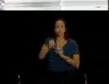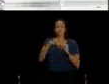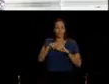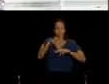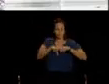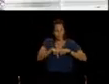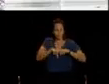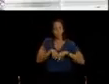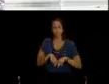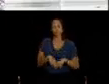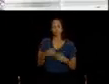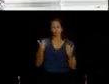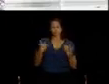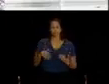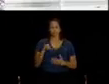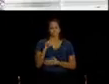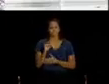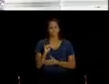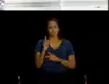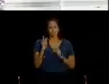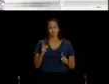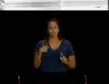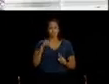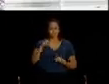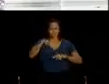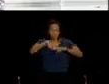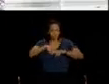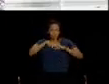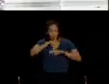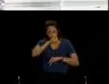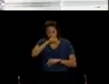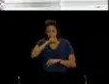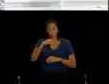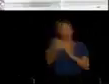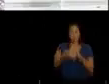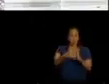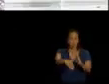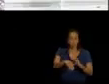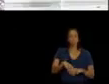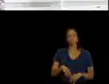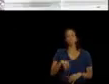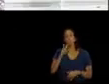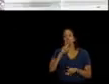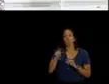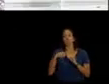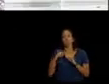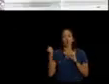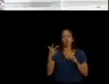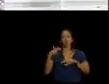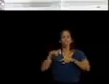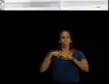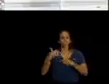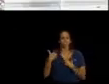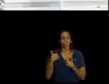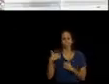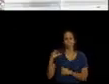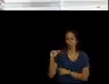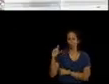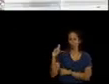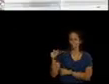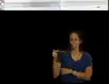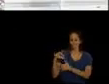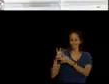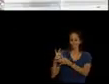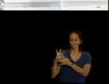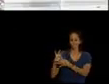person who needs to sit often, I talk about the fact that chairs are my longest relationship. You know, I have been in